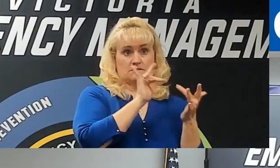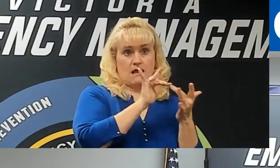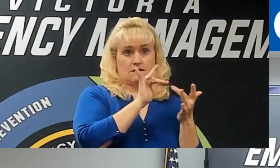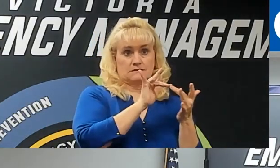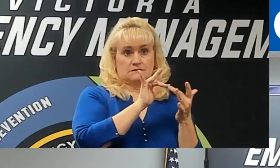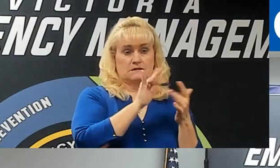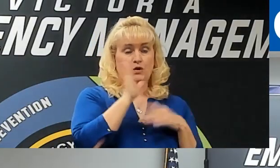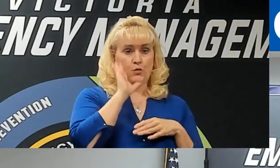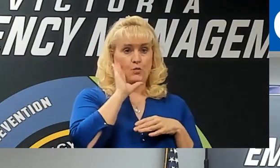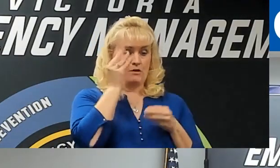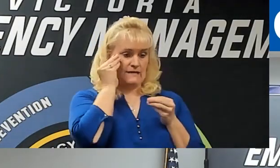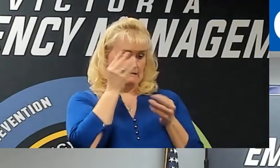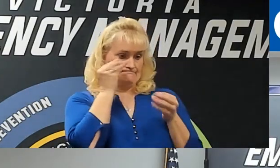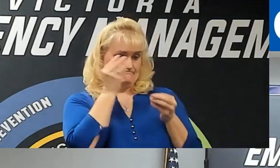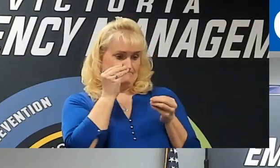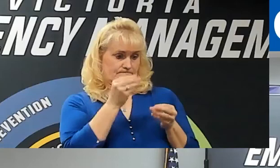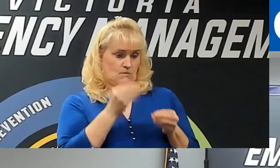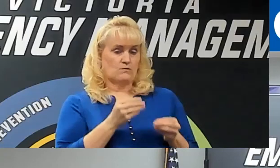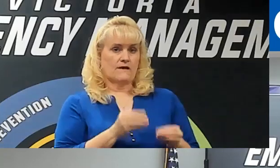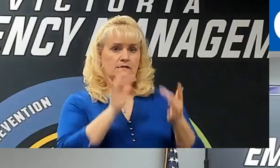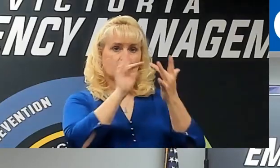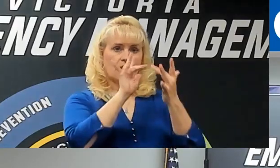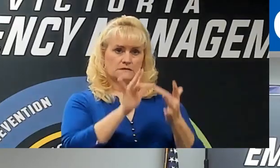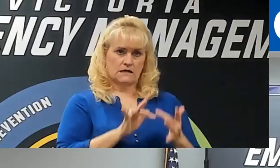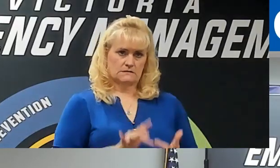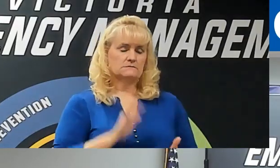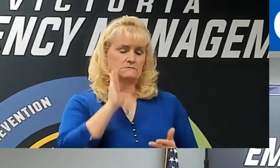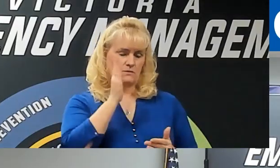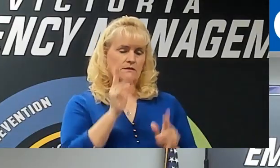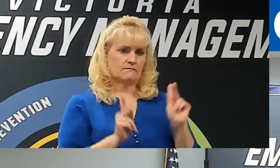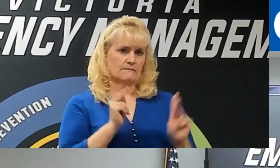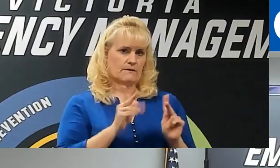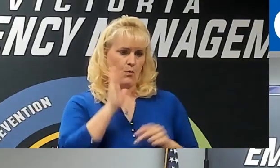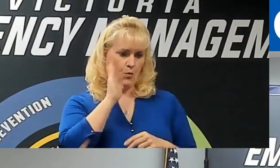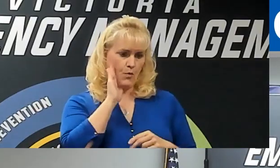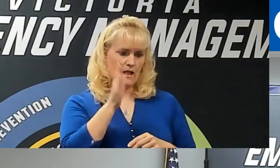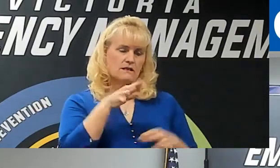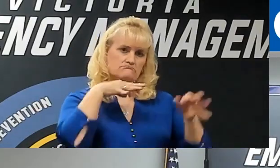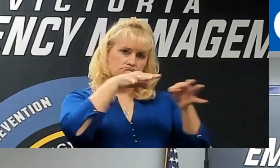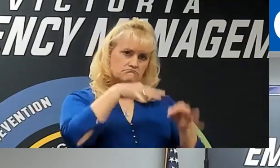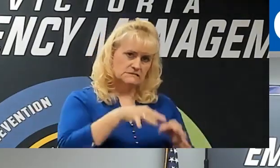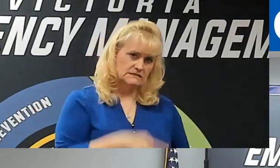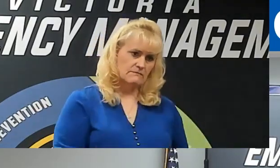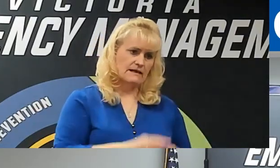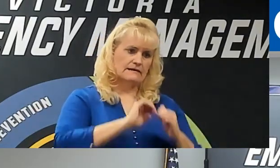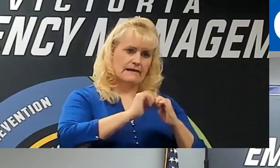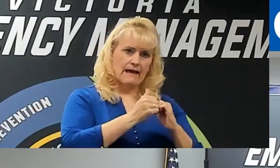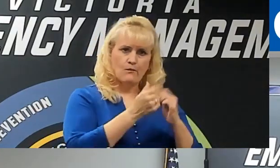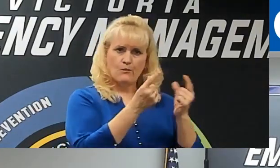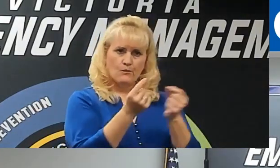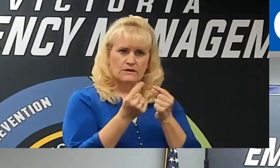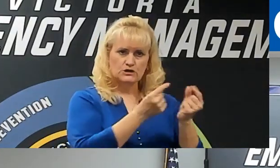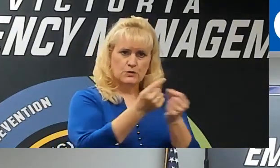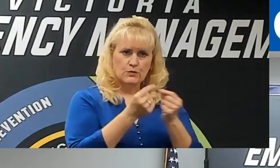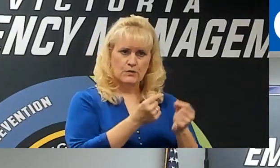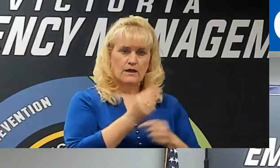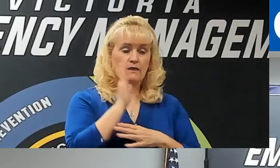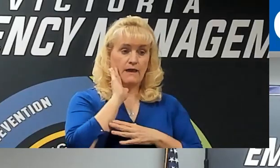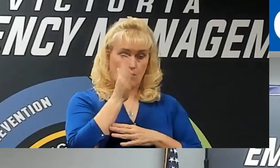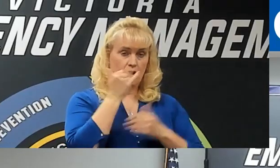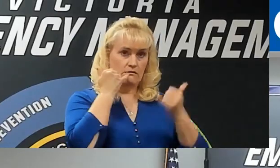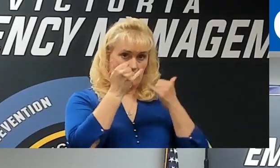you'll be notified by our contact tracers and give you advice on what you can do to take precautions from then. They will reach out to